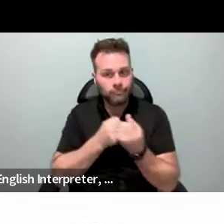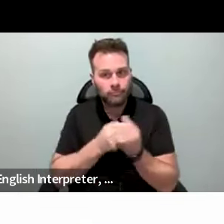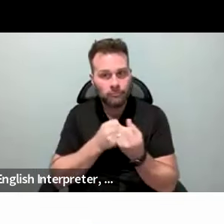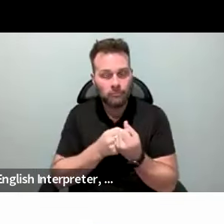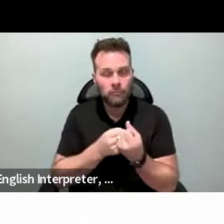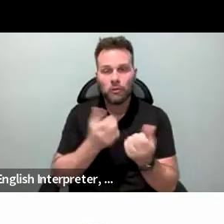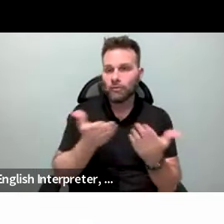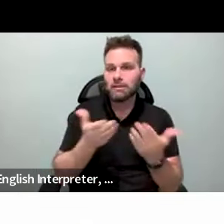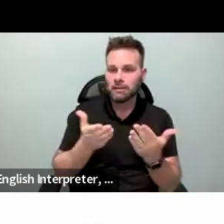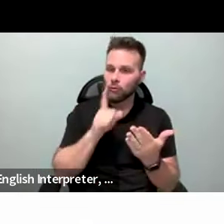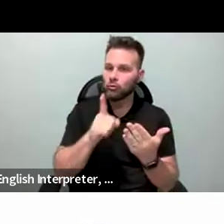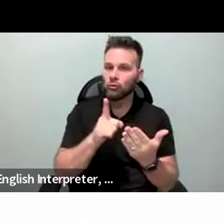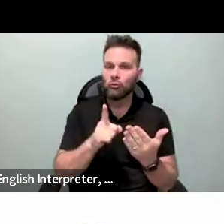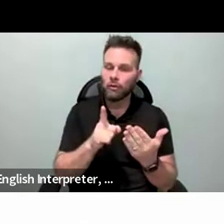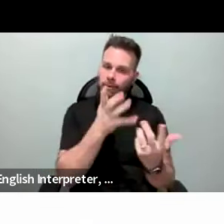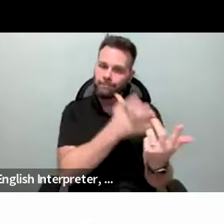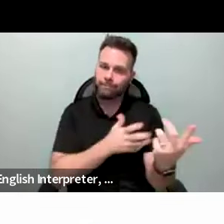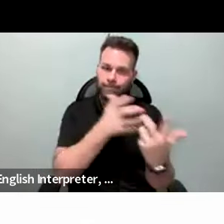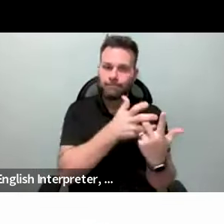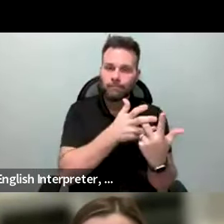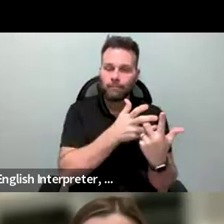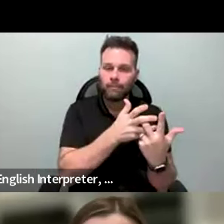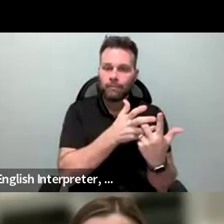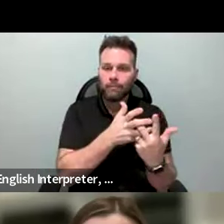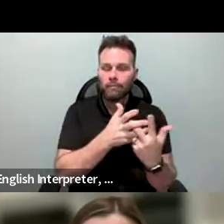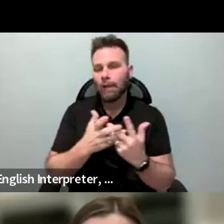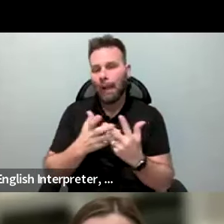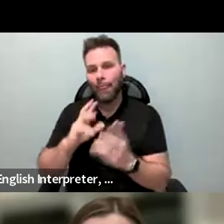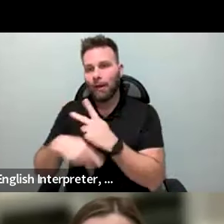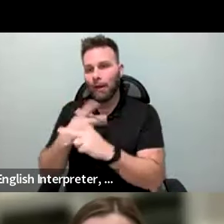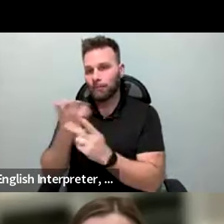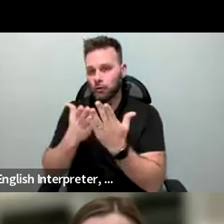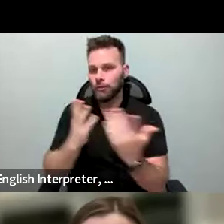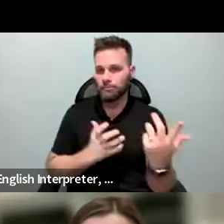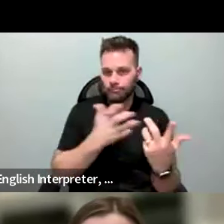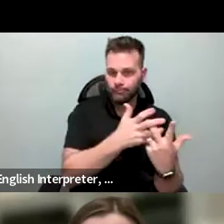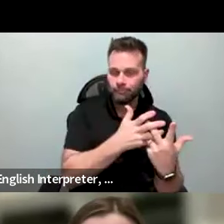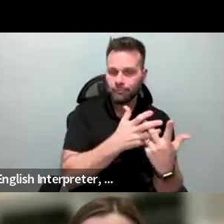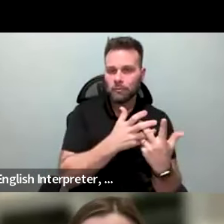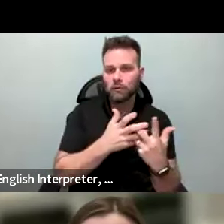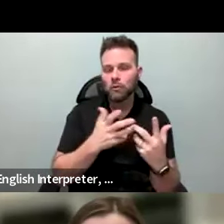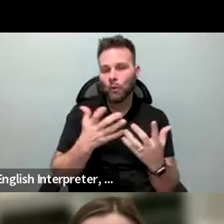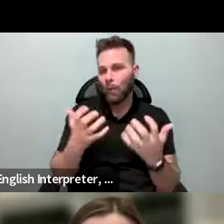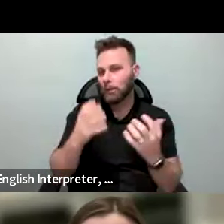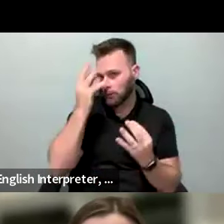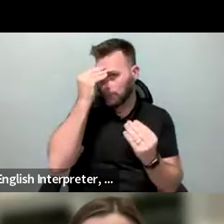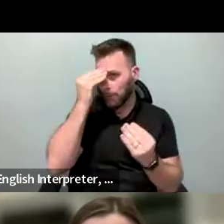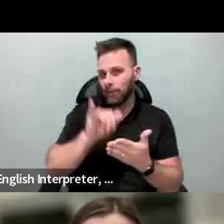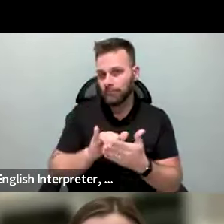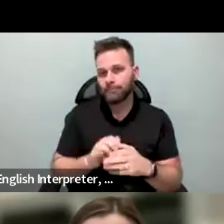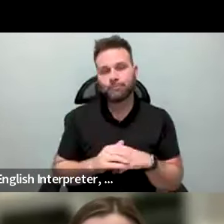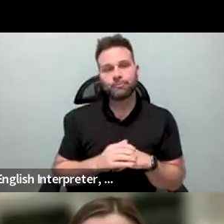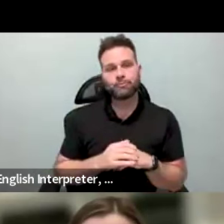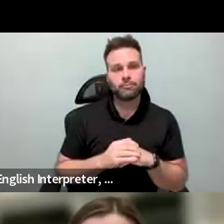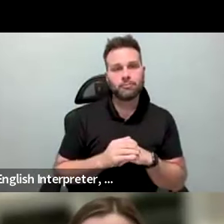those services and what those services are. So thinking about that, I also want to add that we're thankful that